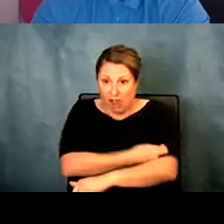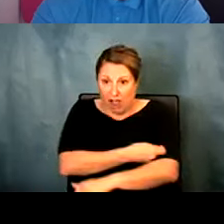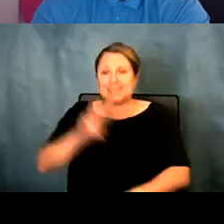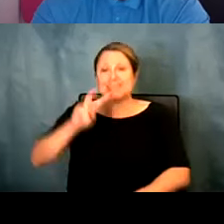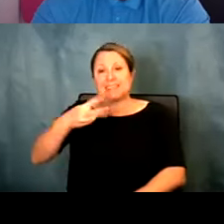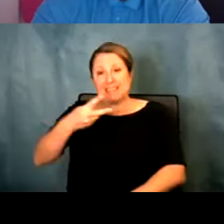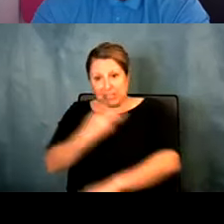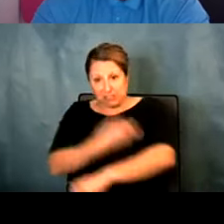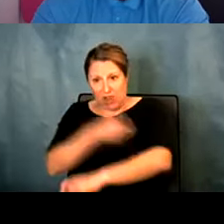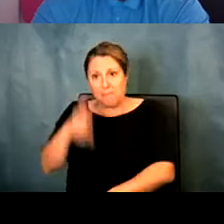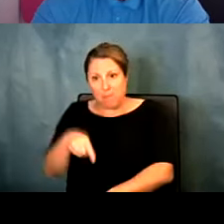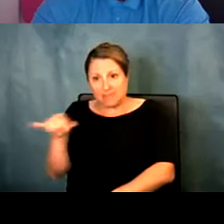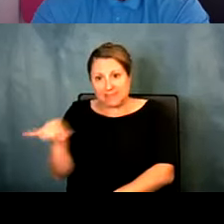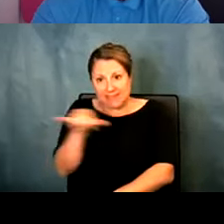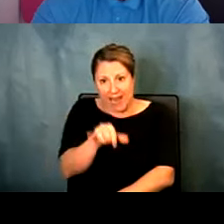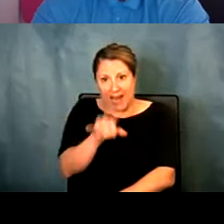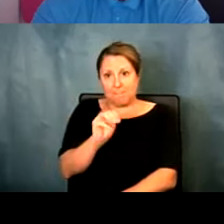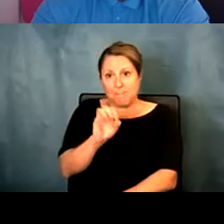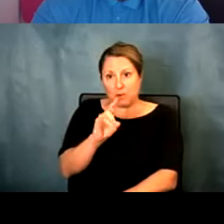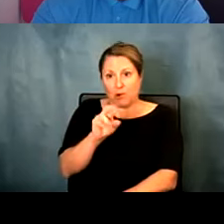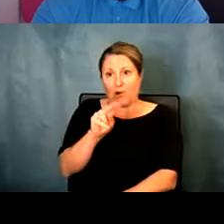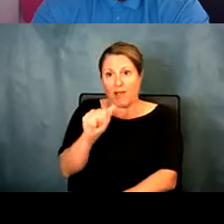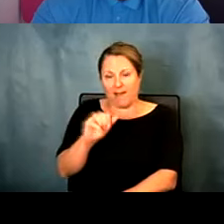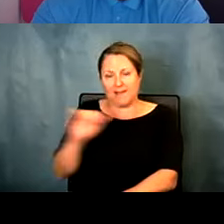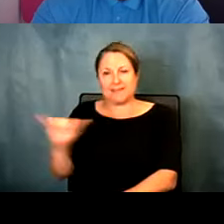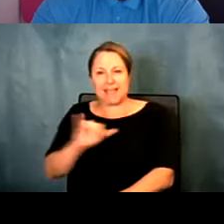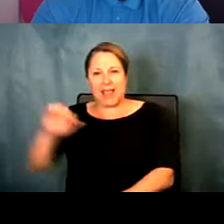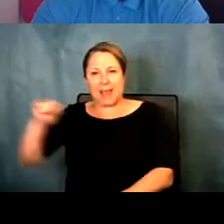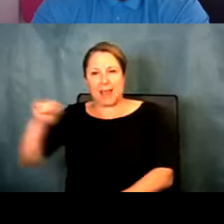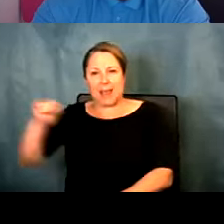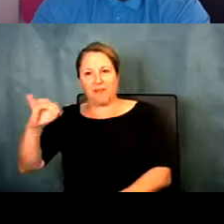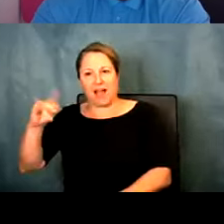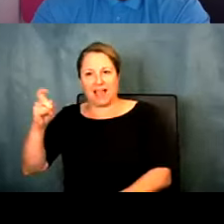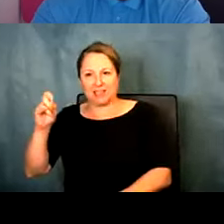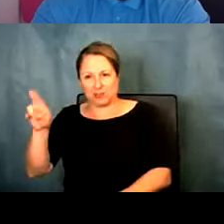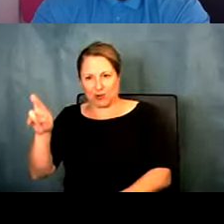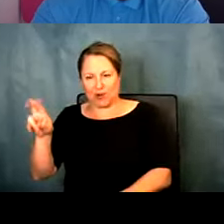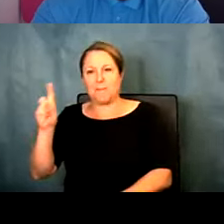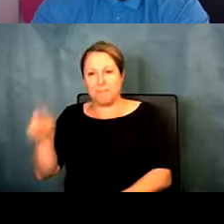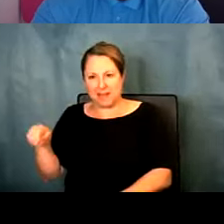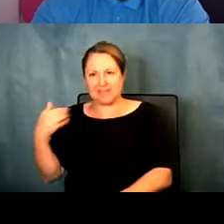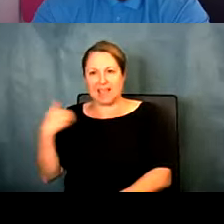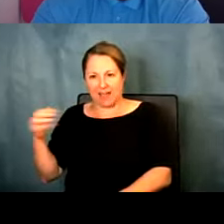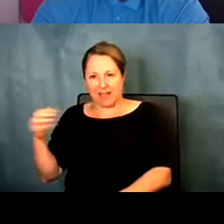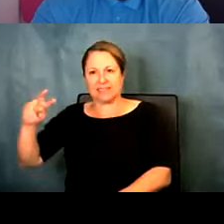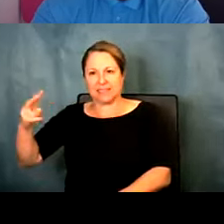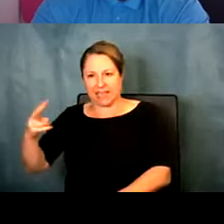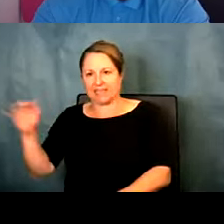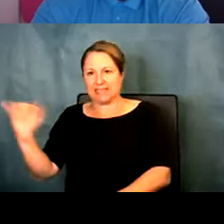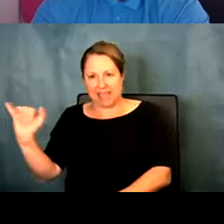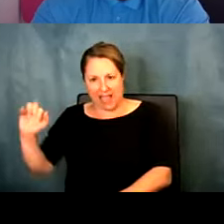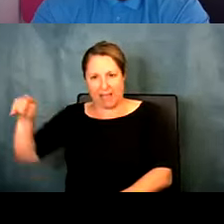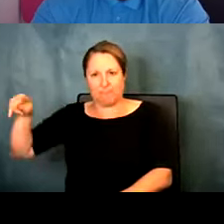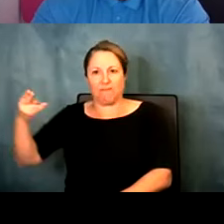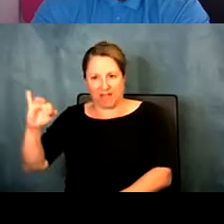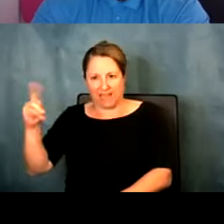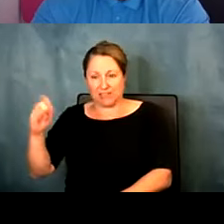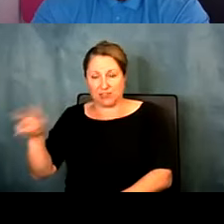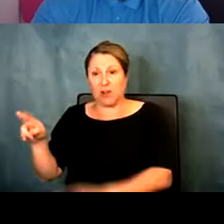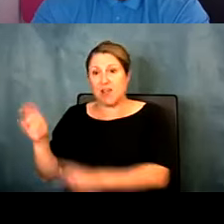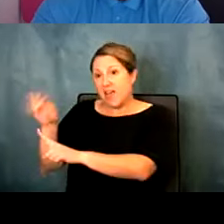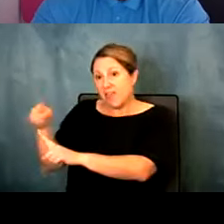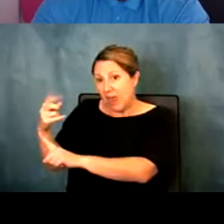with Pfizer. There are some differences, even though their technology is the same. Pfizer requires the second dose 3 weeks apart. Moderna